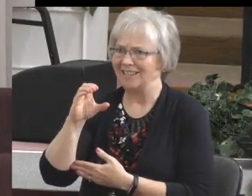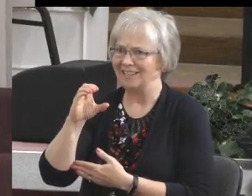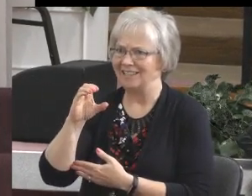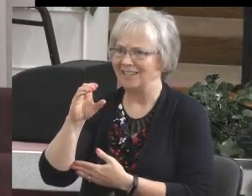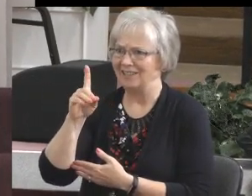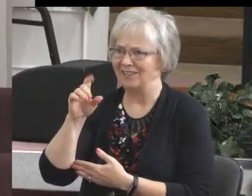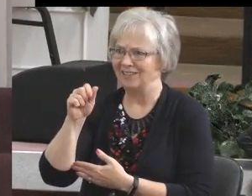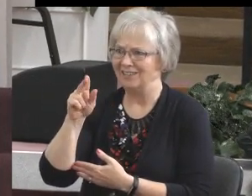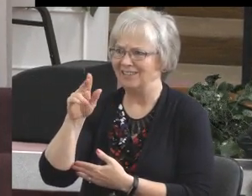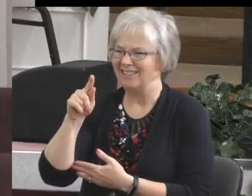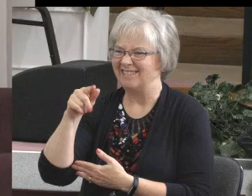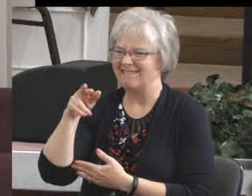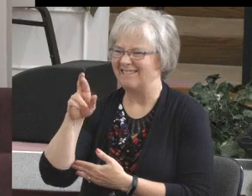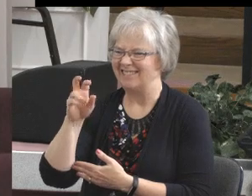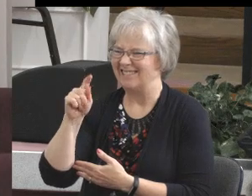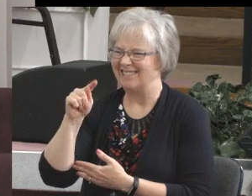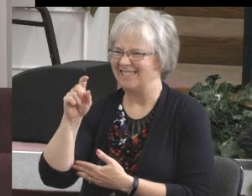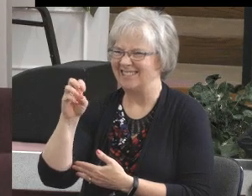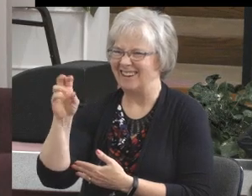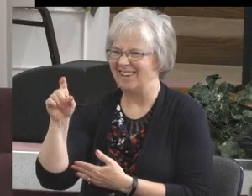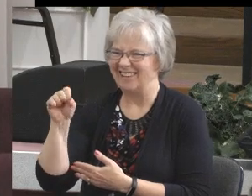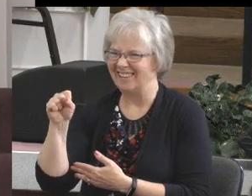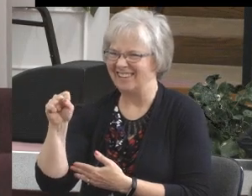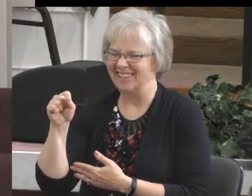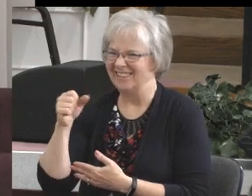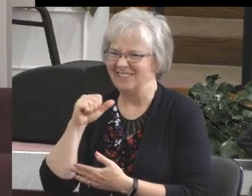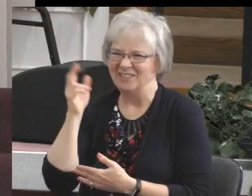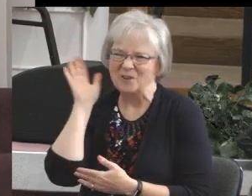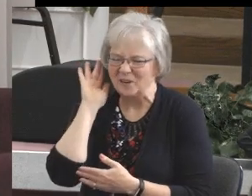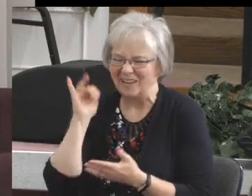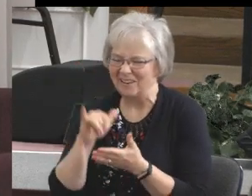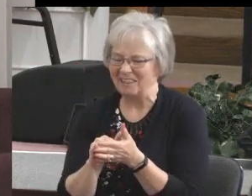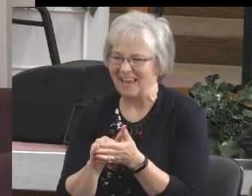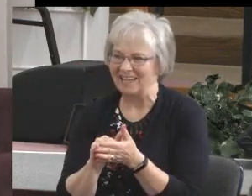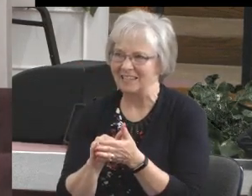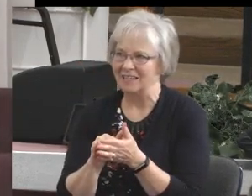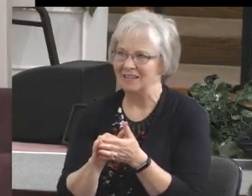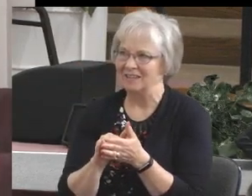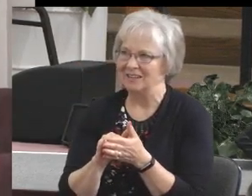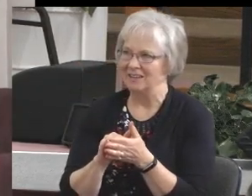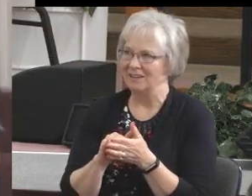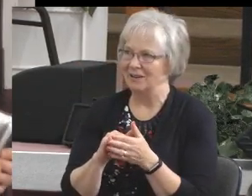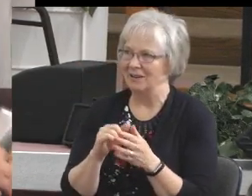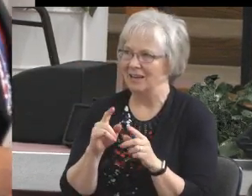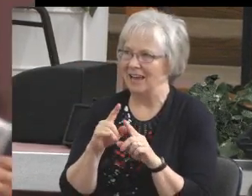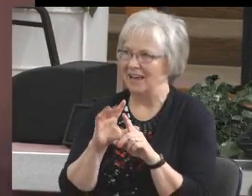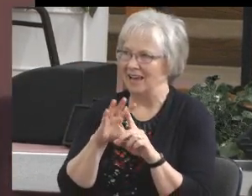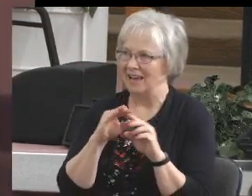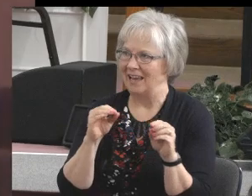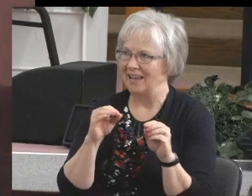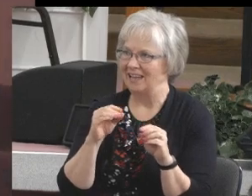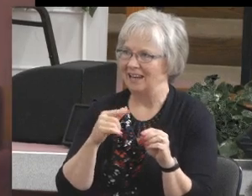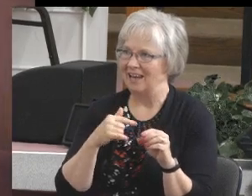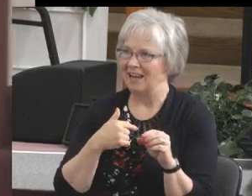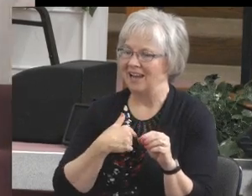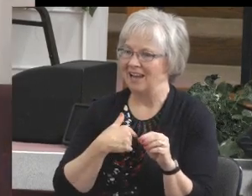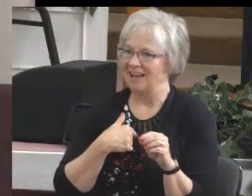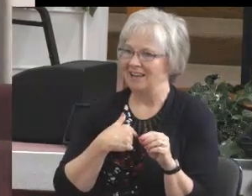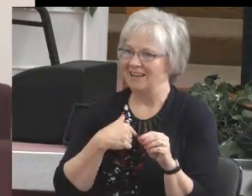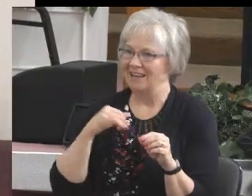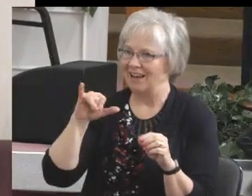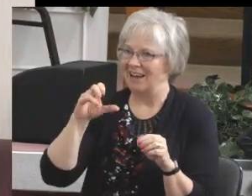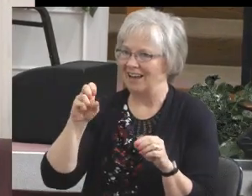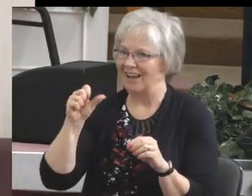It just doesn't flow very well for one thing, but the other thing is Isaac hoped that his daughter would get married and she'd take on a new